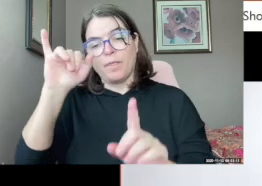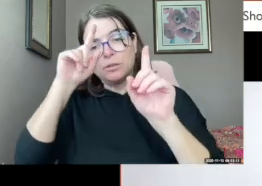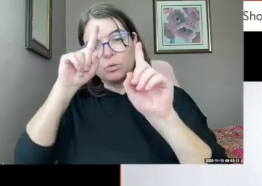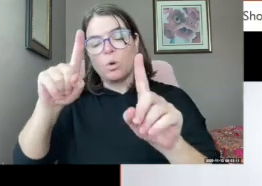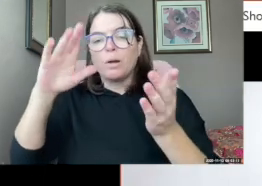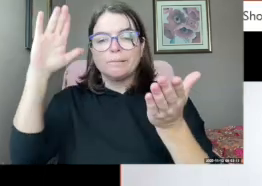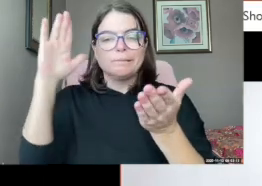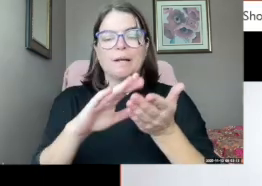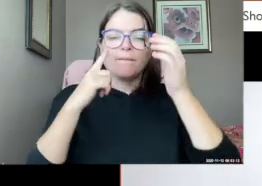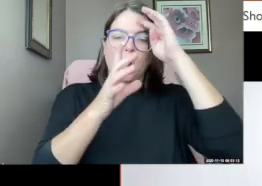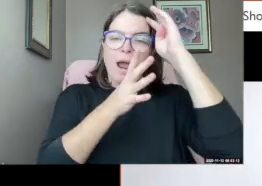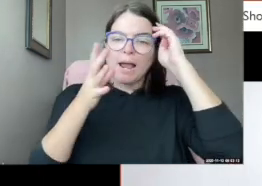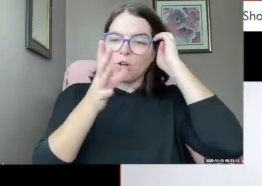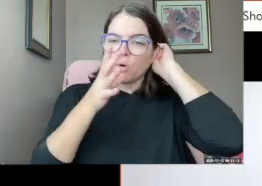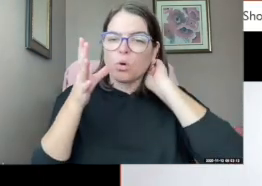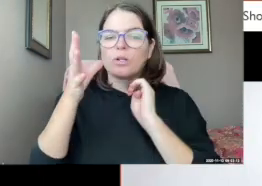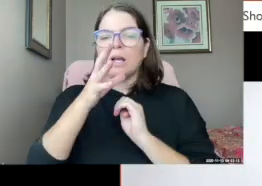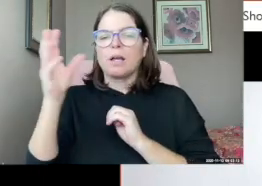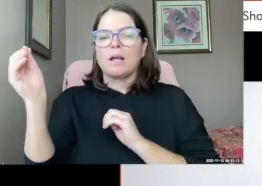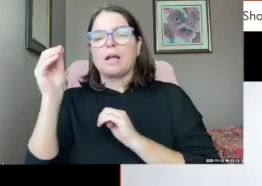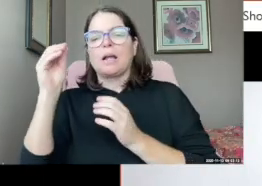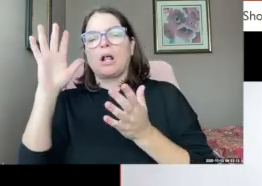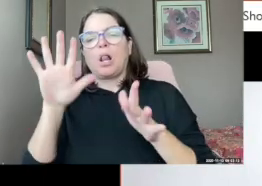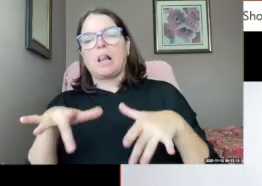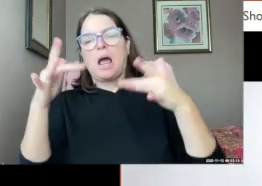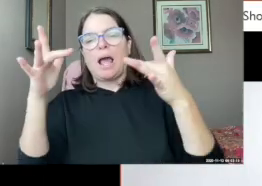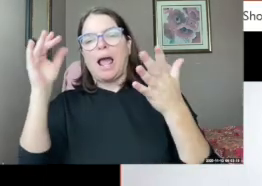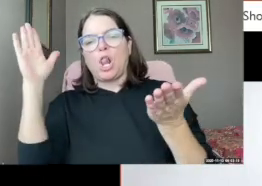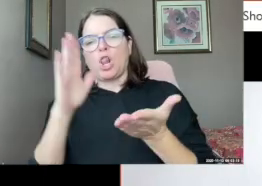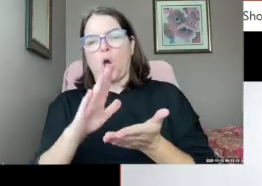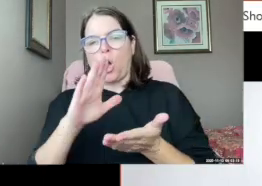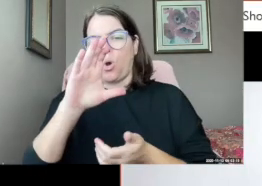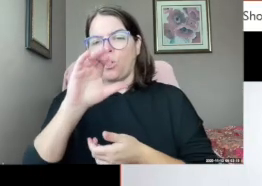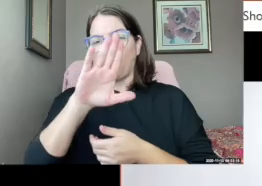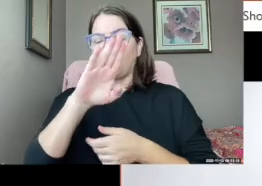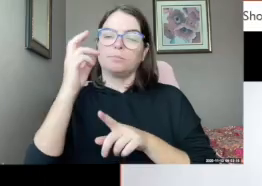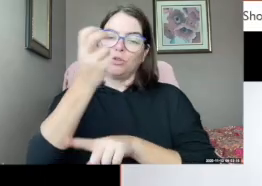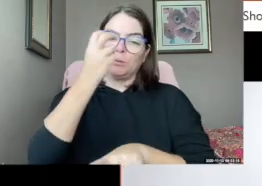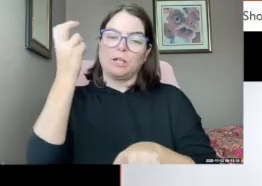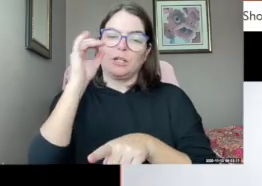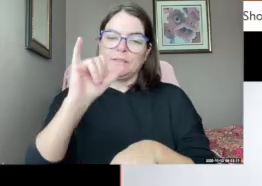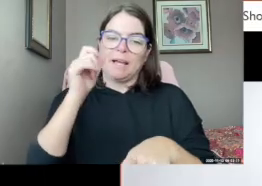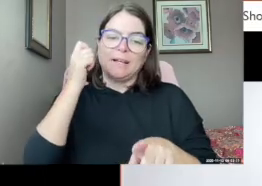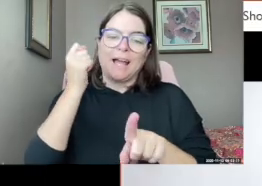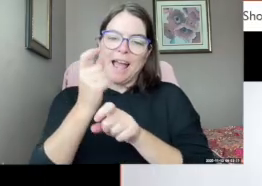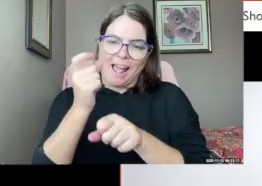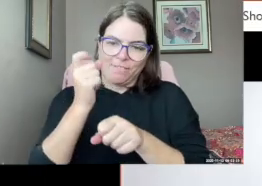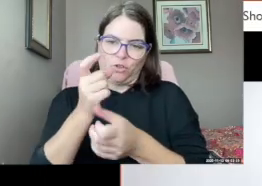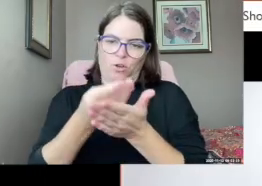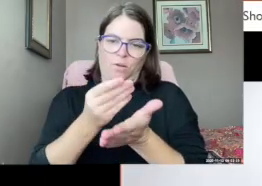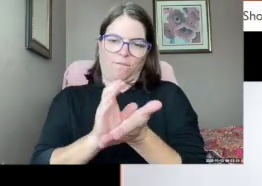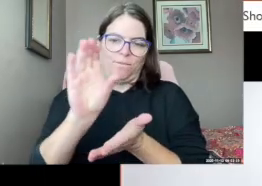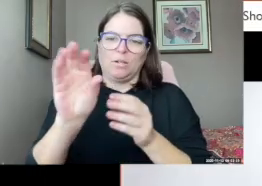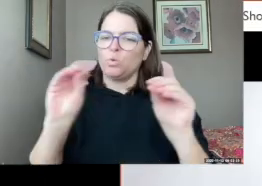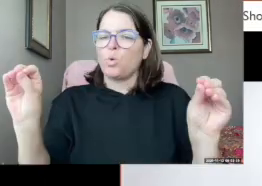emission reductions in agriculture and, like low carbon transportation, depends on annual